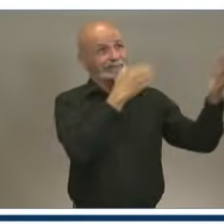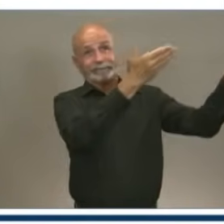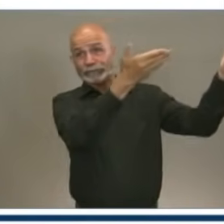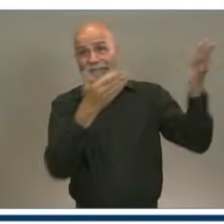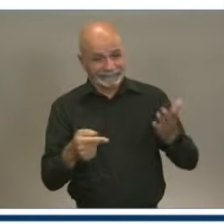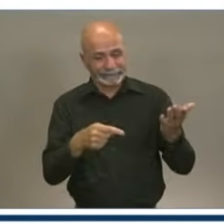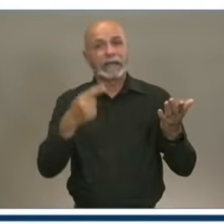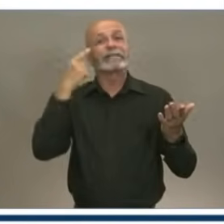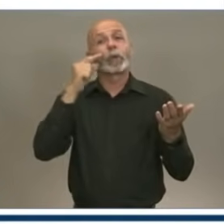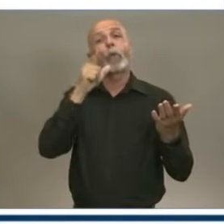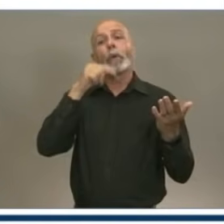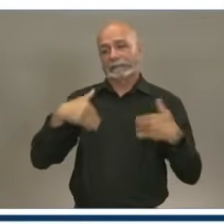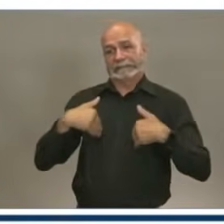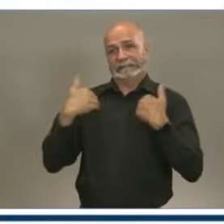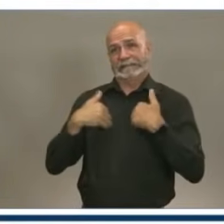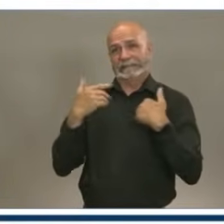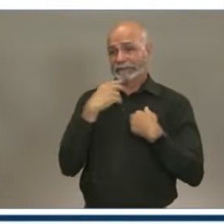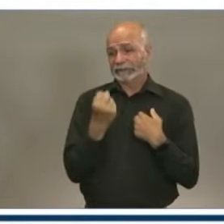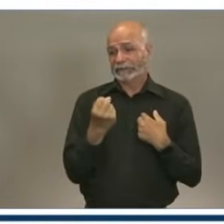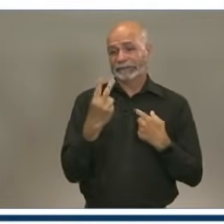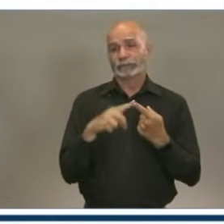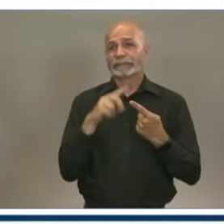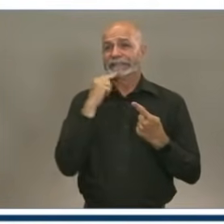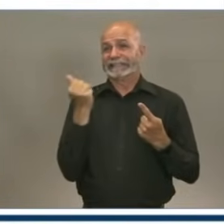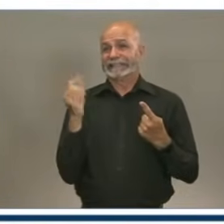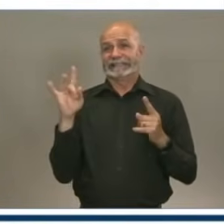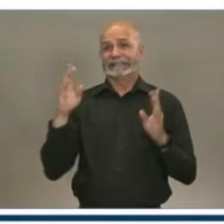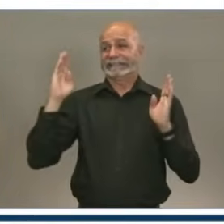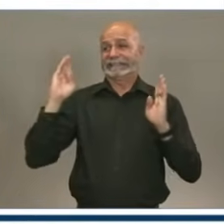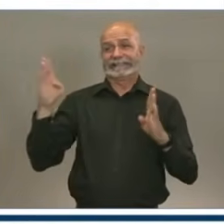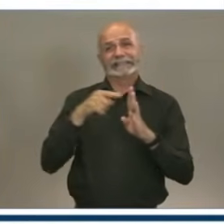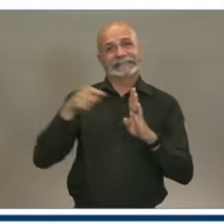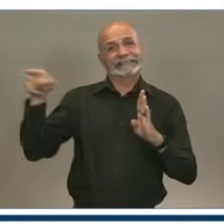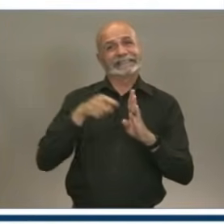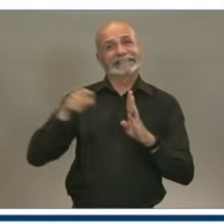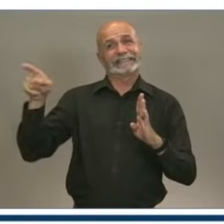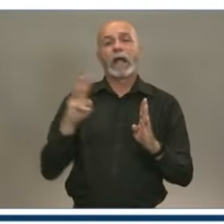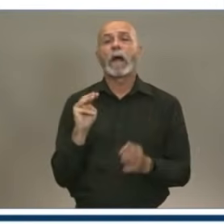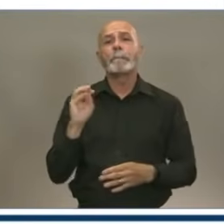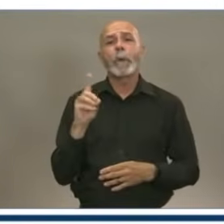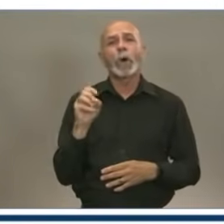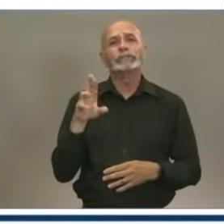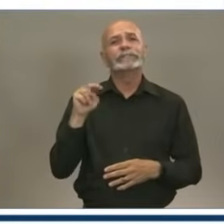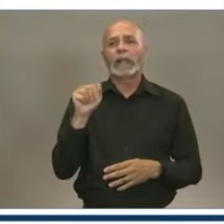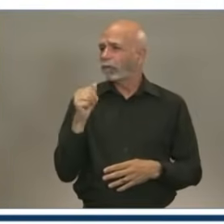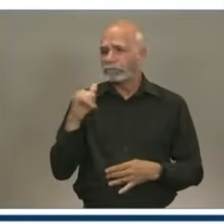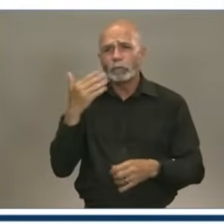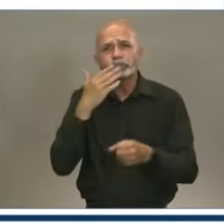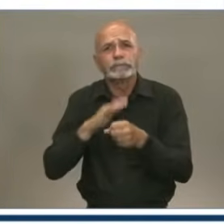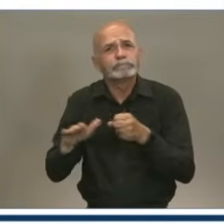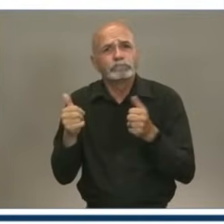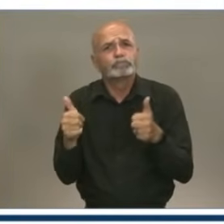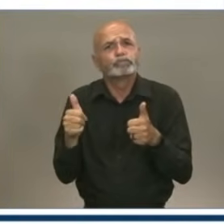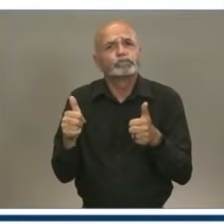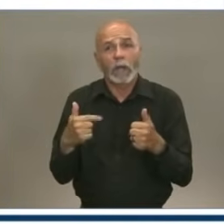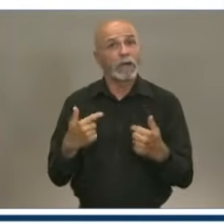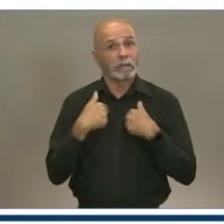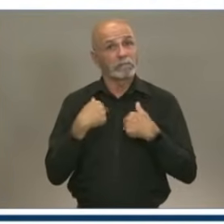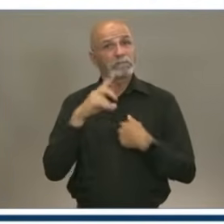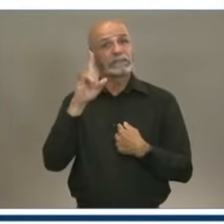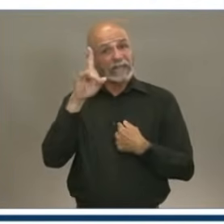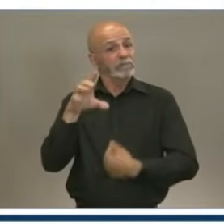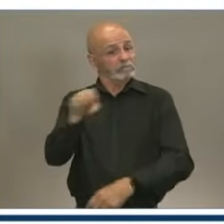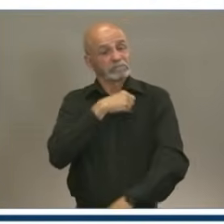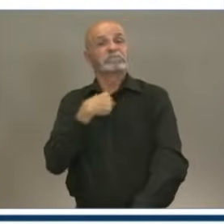Pfizer. Moderna is proving to be very effective. That's why I had Moderna for my second shot. There are many vacant appointments this week,